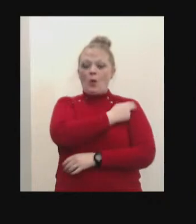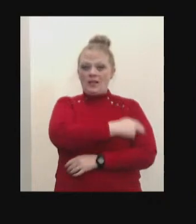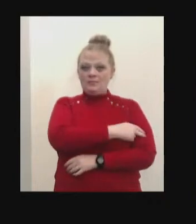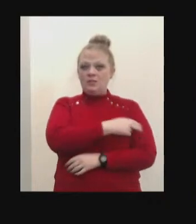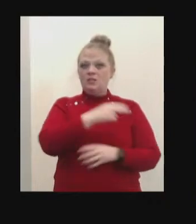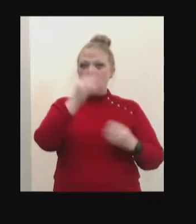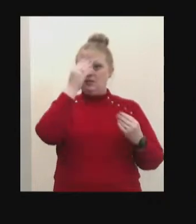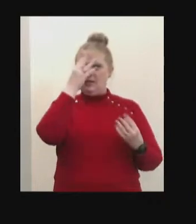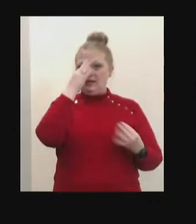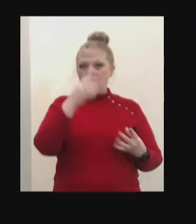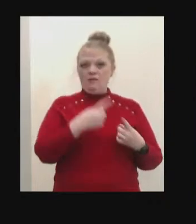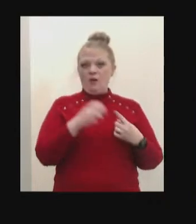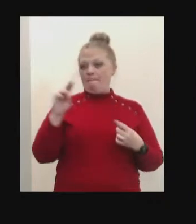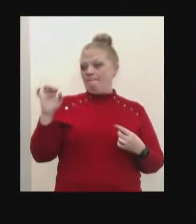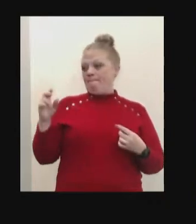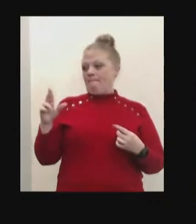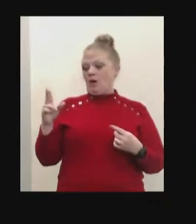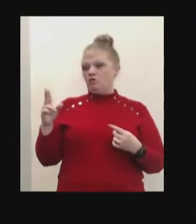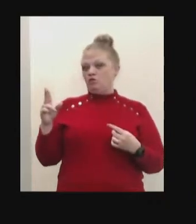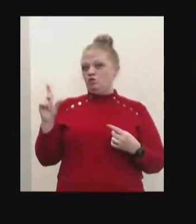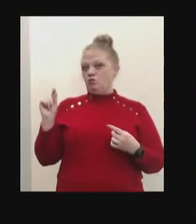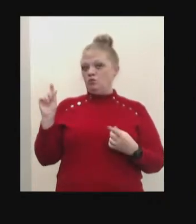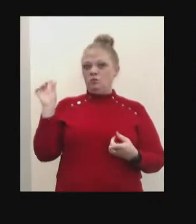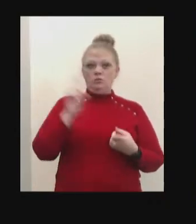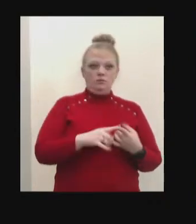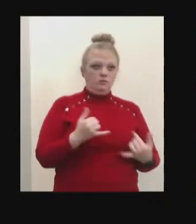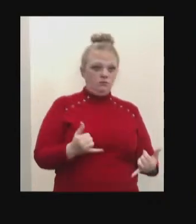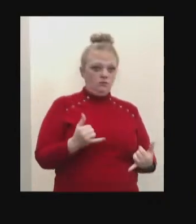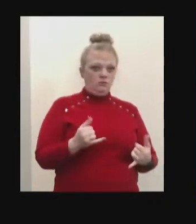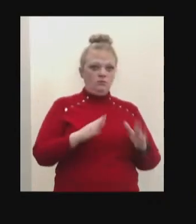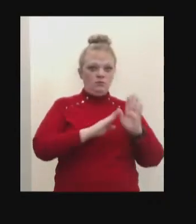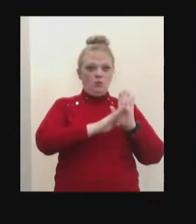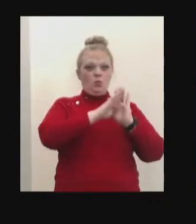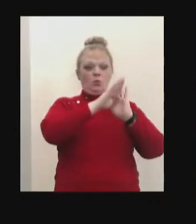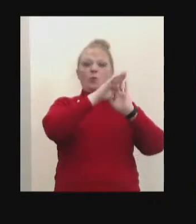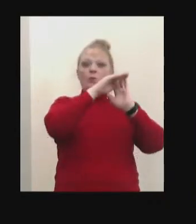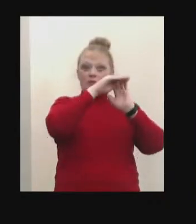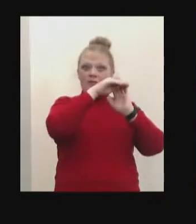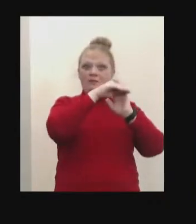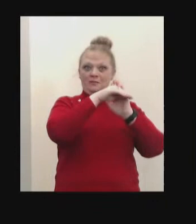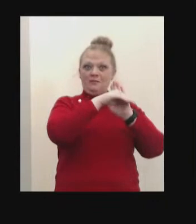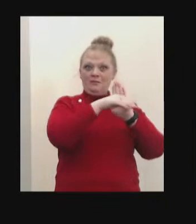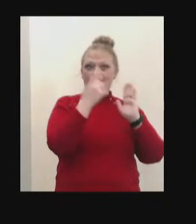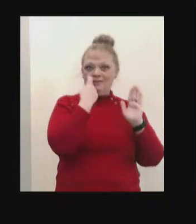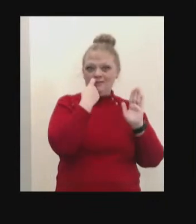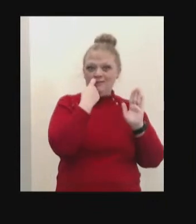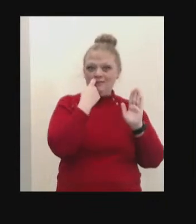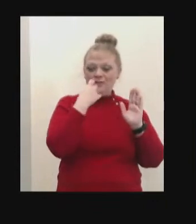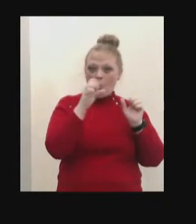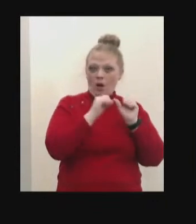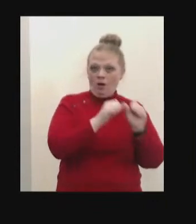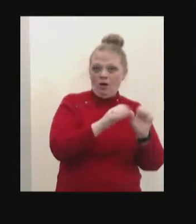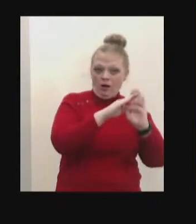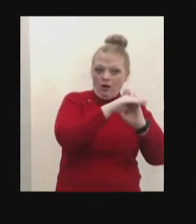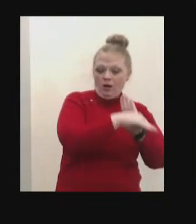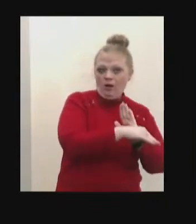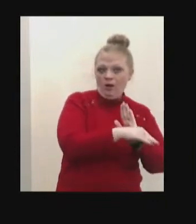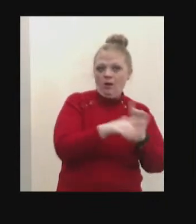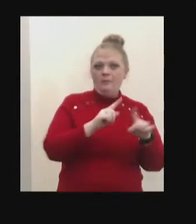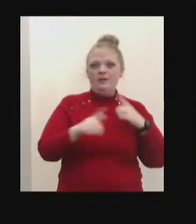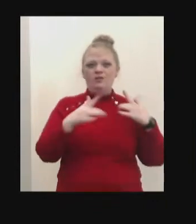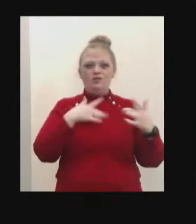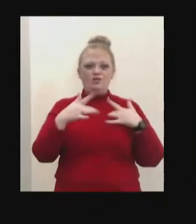present, you see that nice little dip we've had in the last few days. We want to keep that going, but we are concerned with Omicron. If it is much